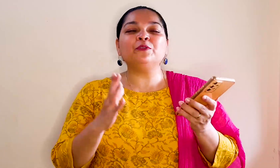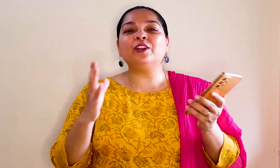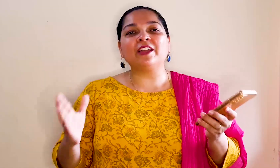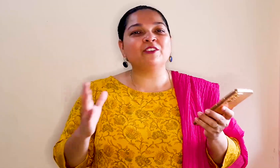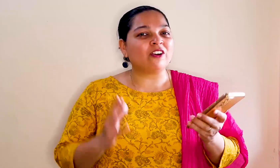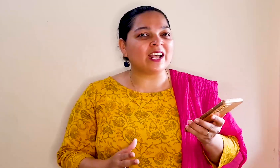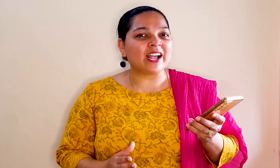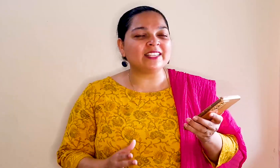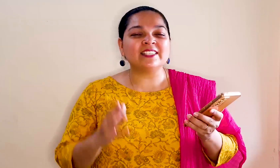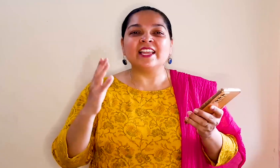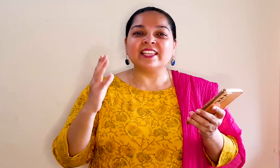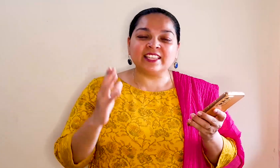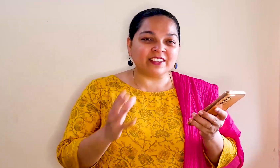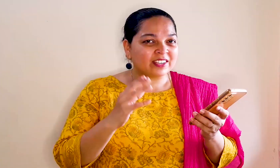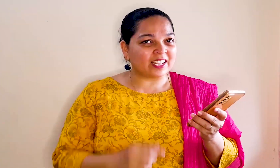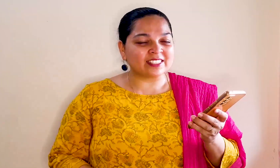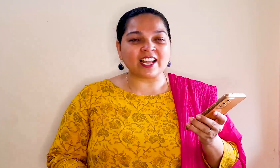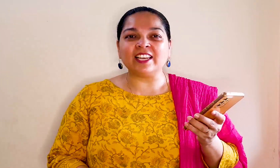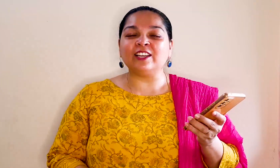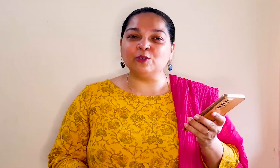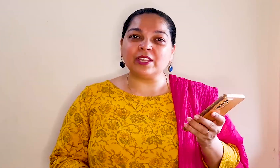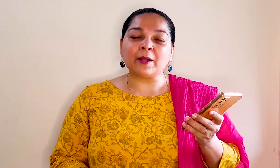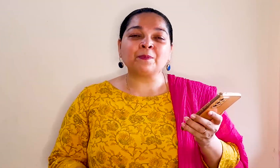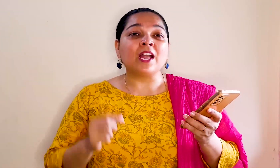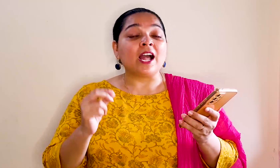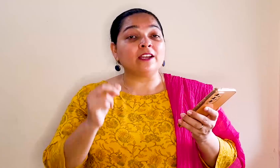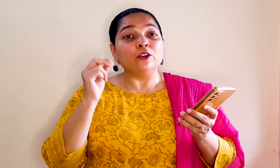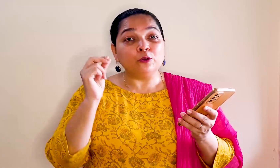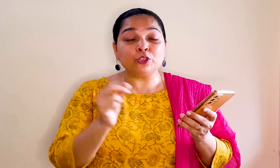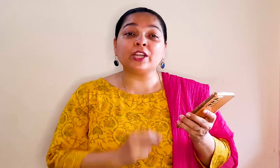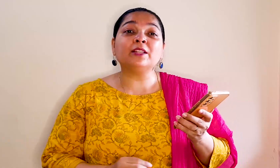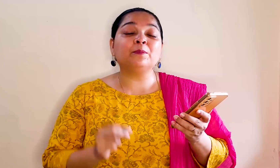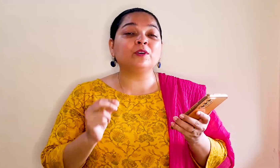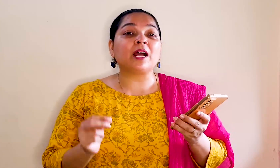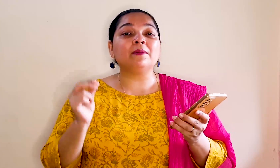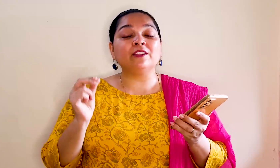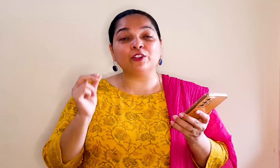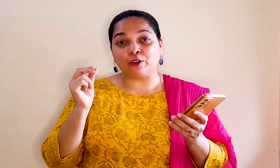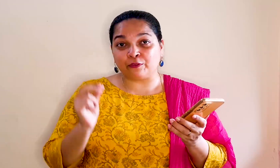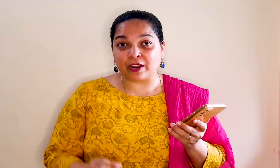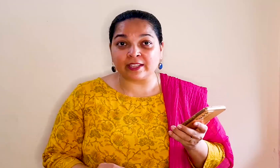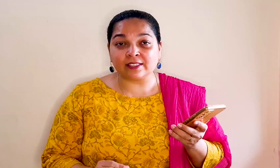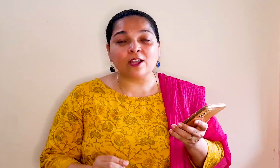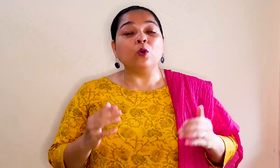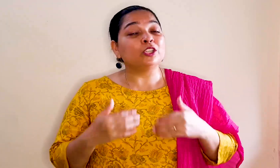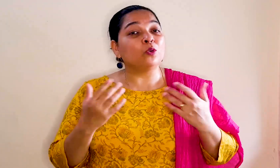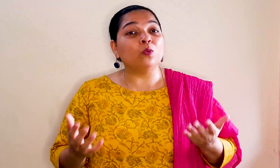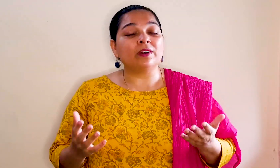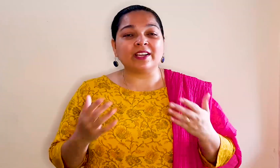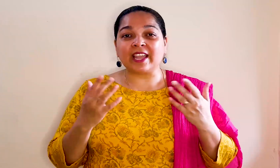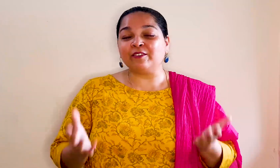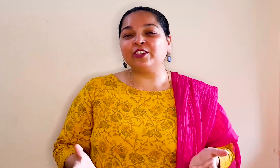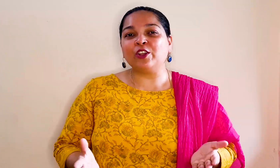a beautiful life God has given us. Hallelujah. And do share the program link with your friends. Watch